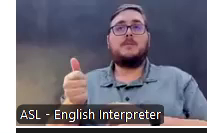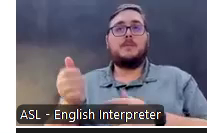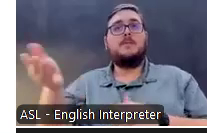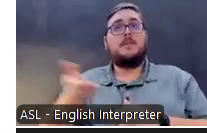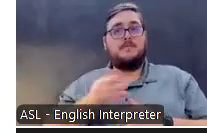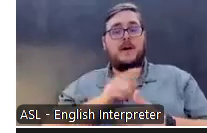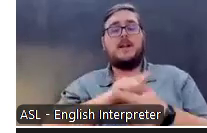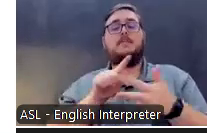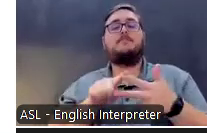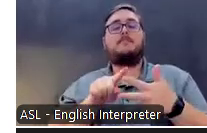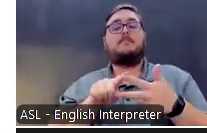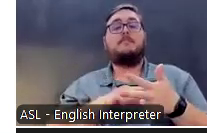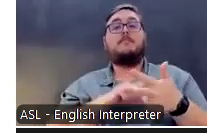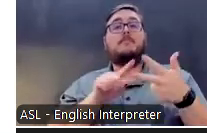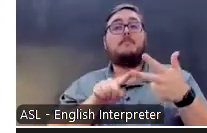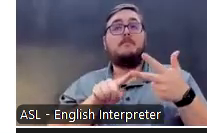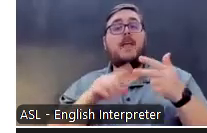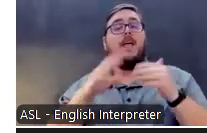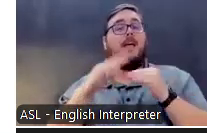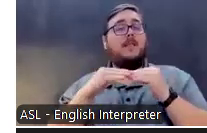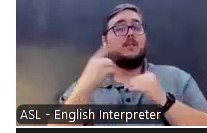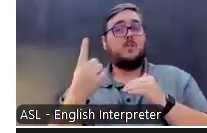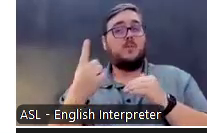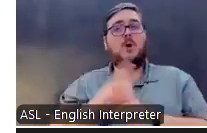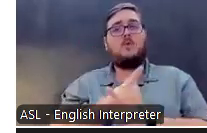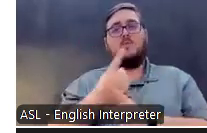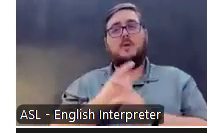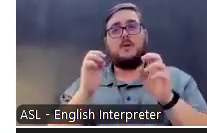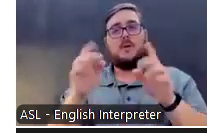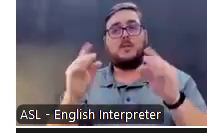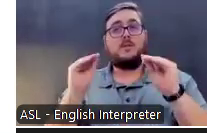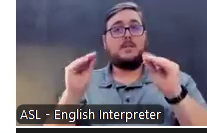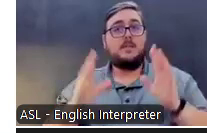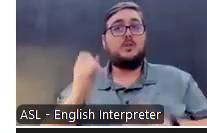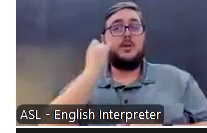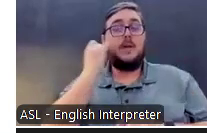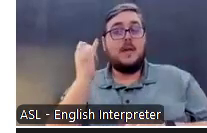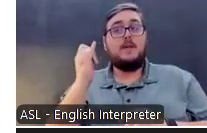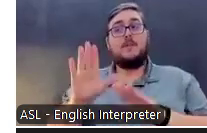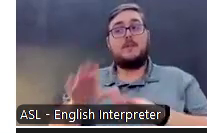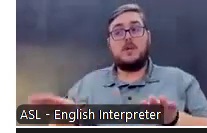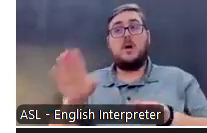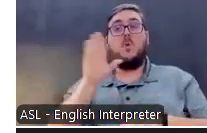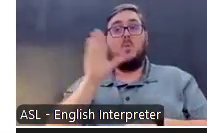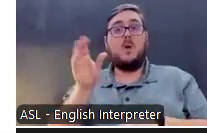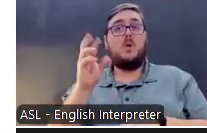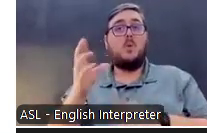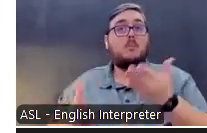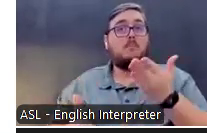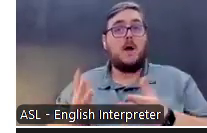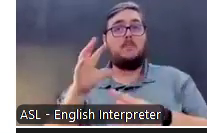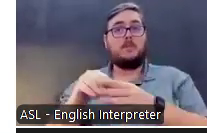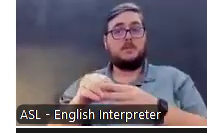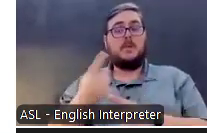least one regular education teacher if the child will or might participate in regular education. A